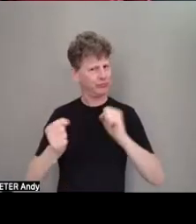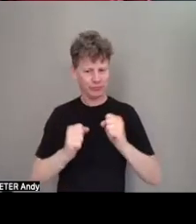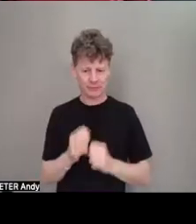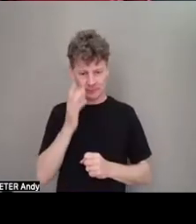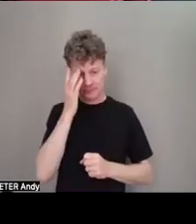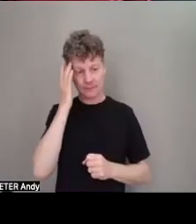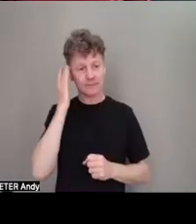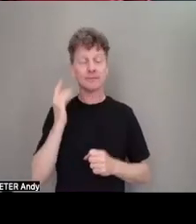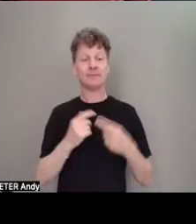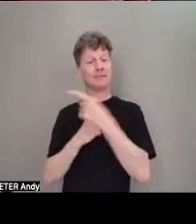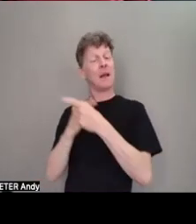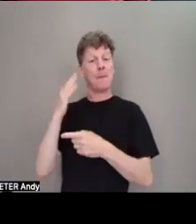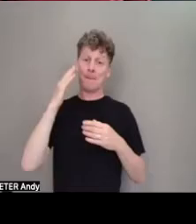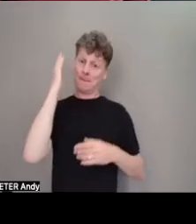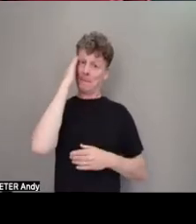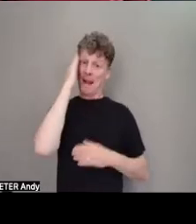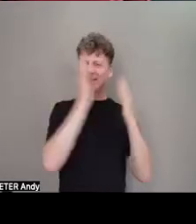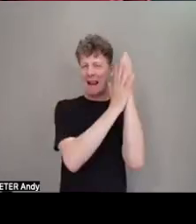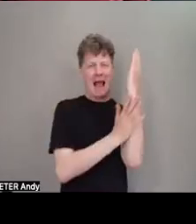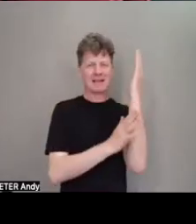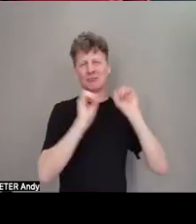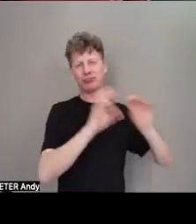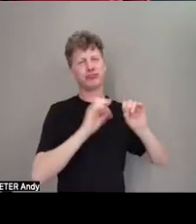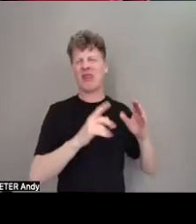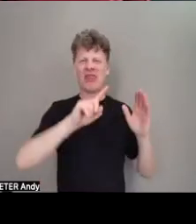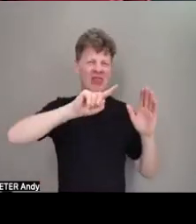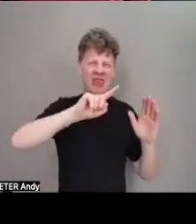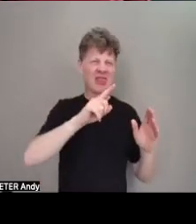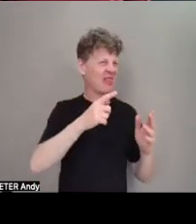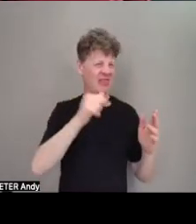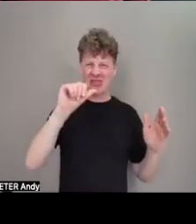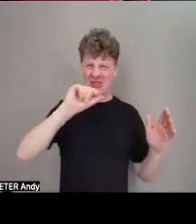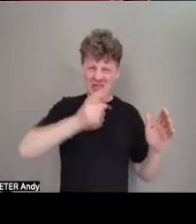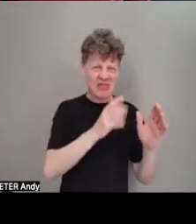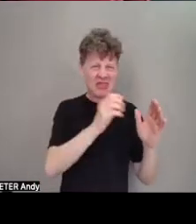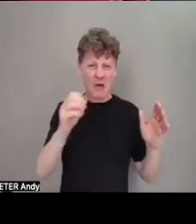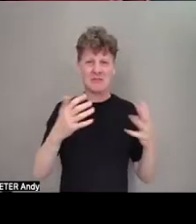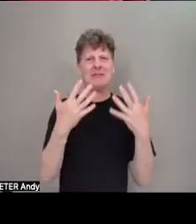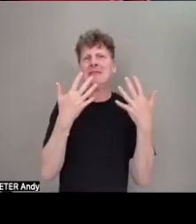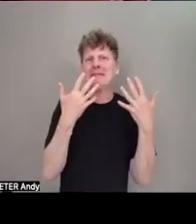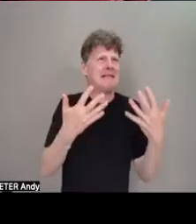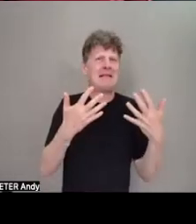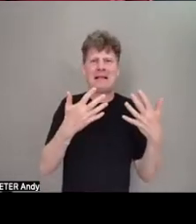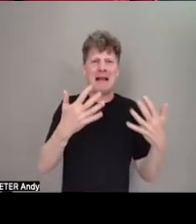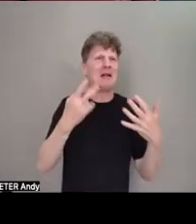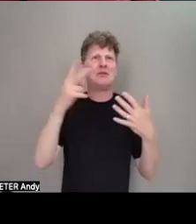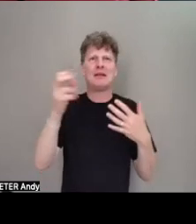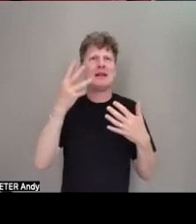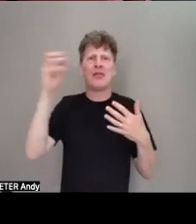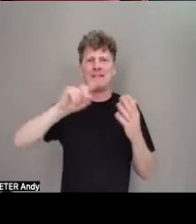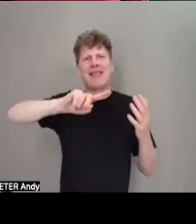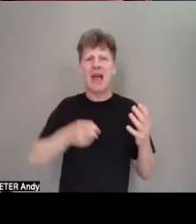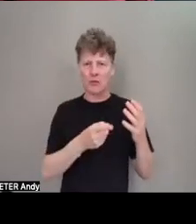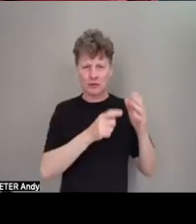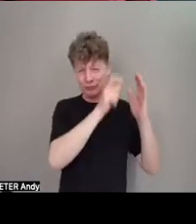So our mental lexicon stores thousands, if not tens of thousands of concepts. And one of the most